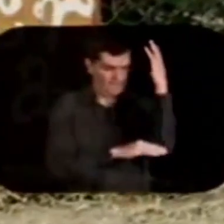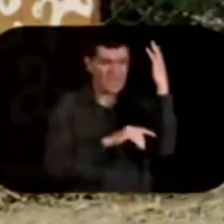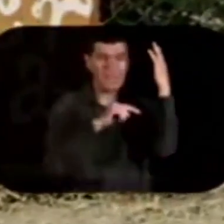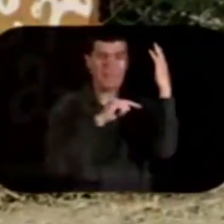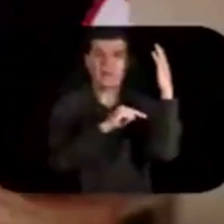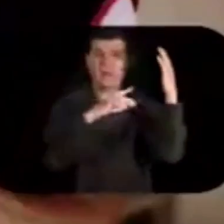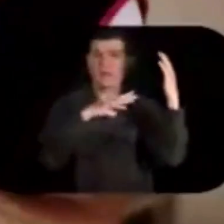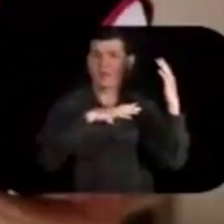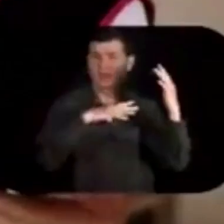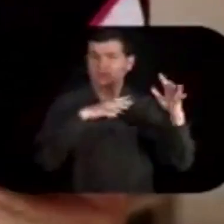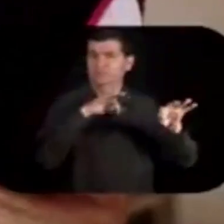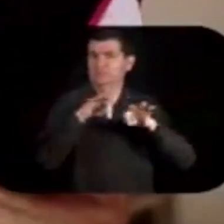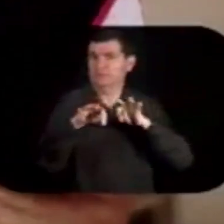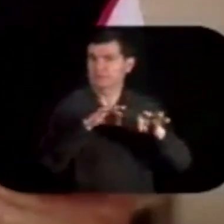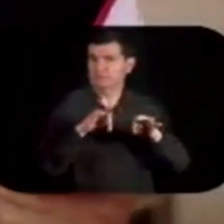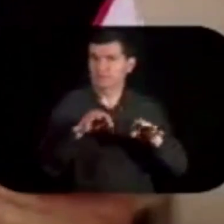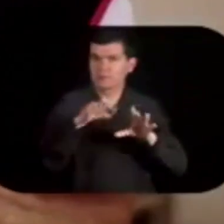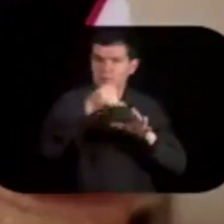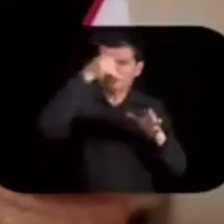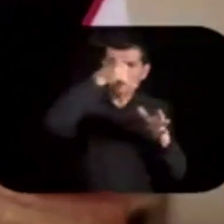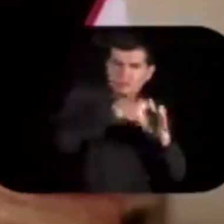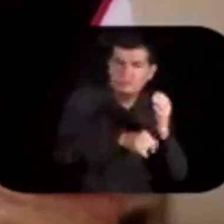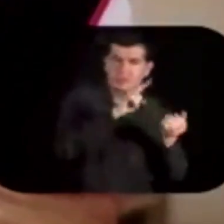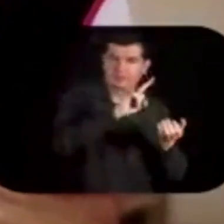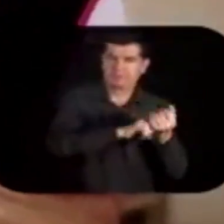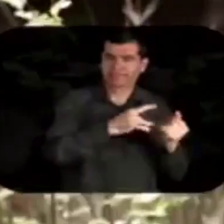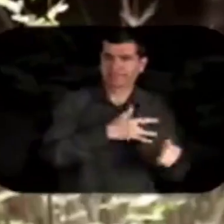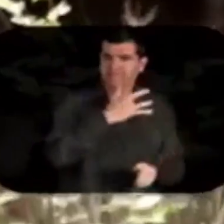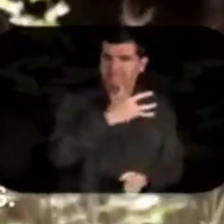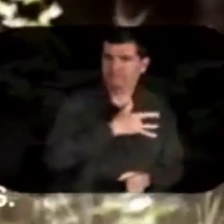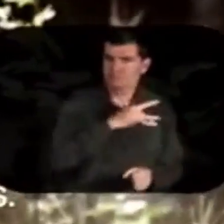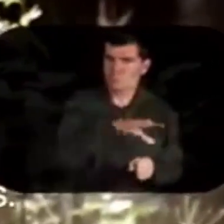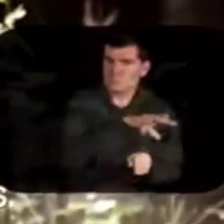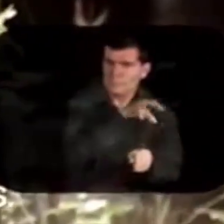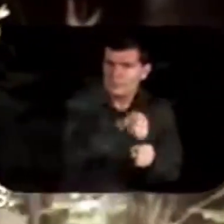Peña Palmera's purpose is directed toward